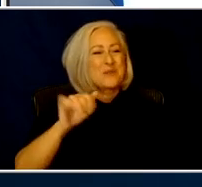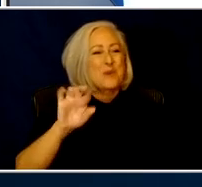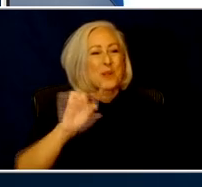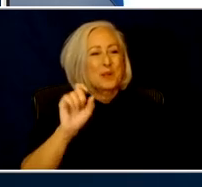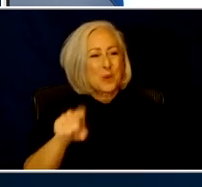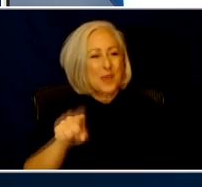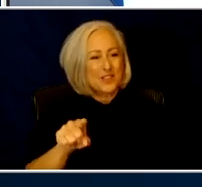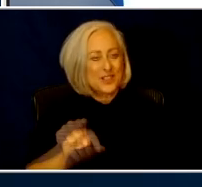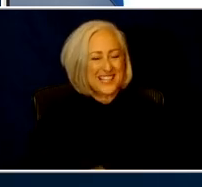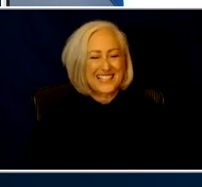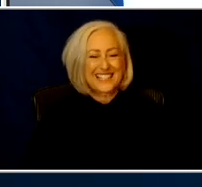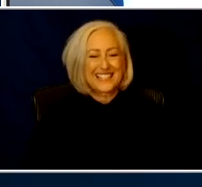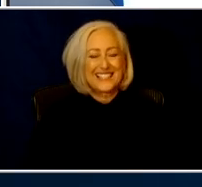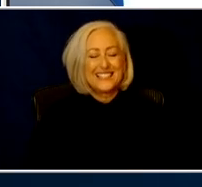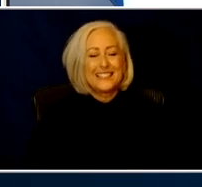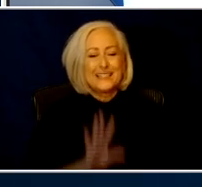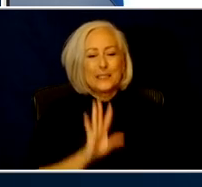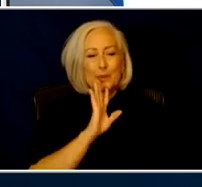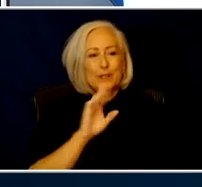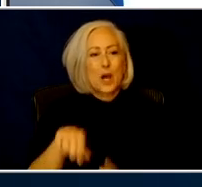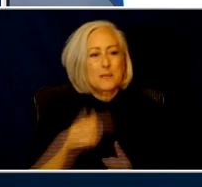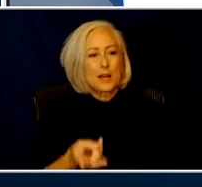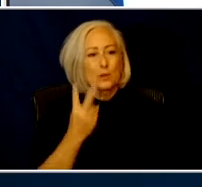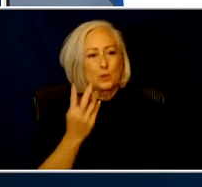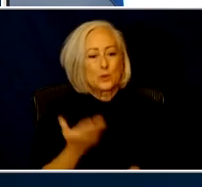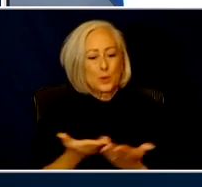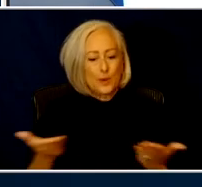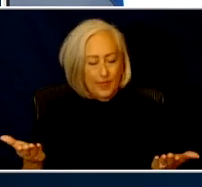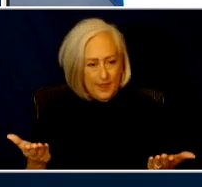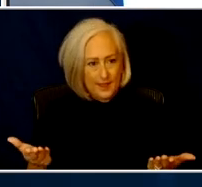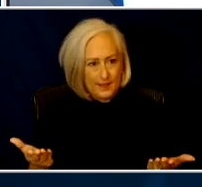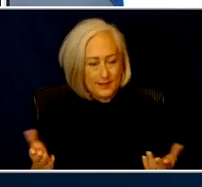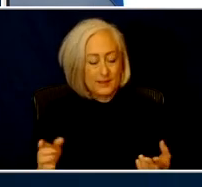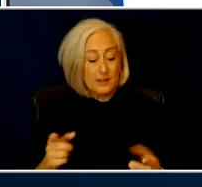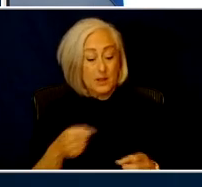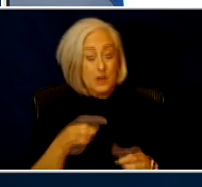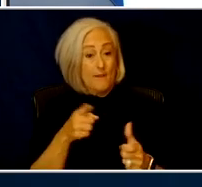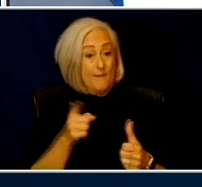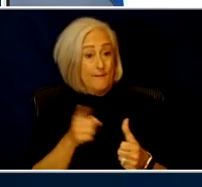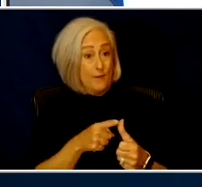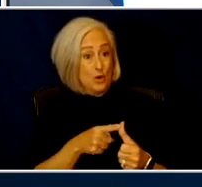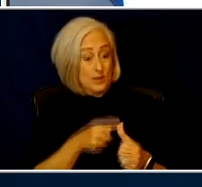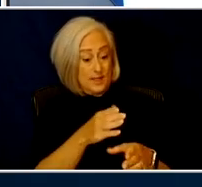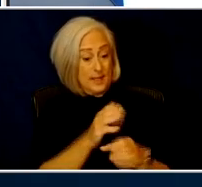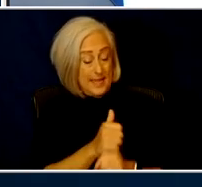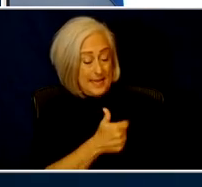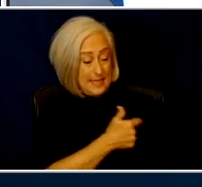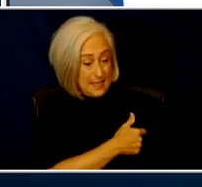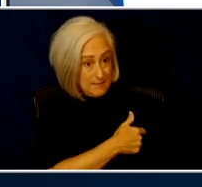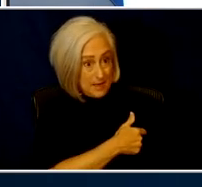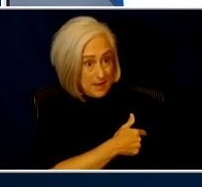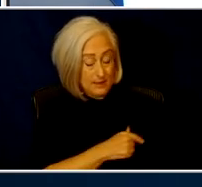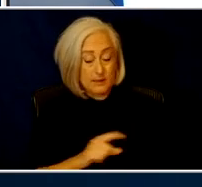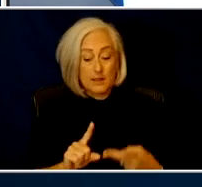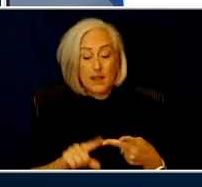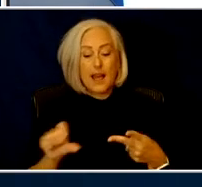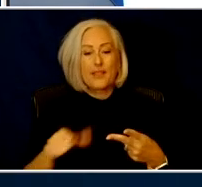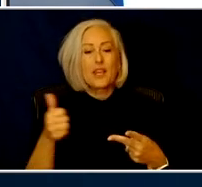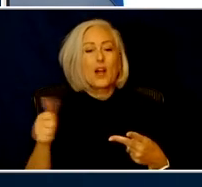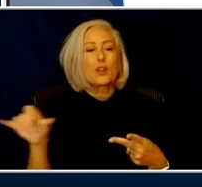about two things today, being immunized and other precautions like you masking.